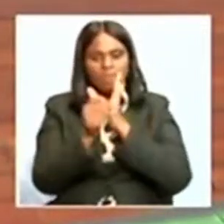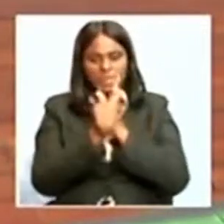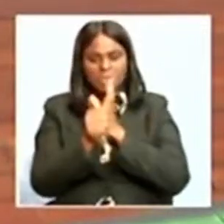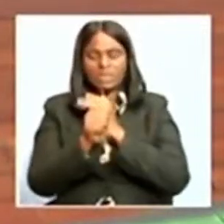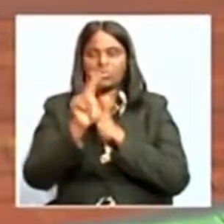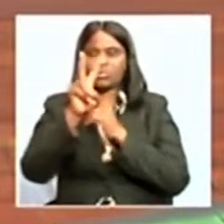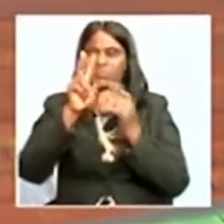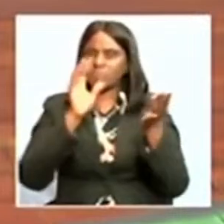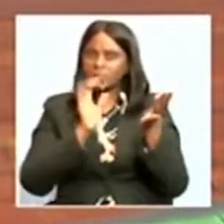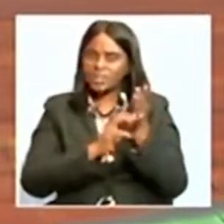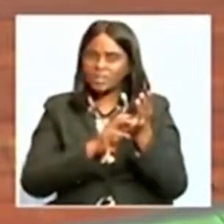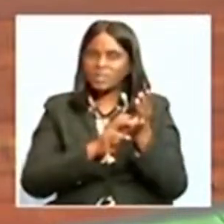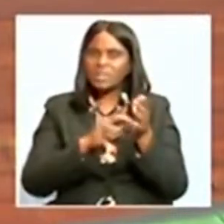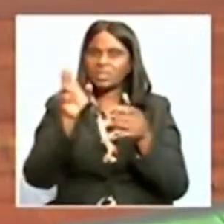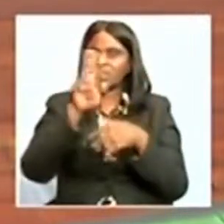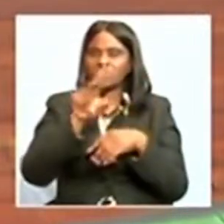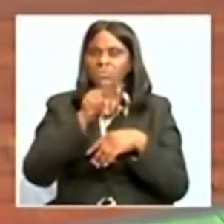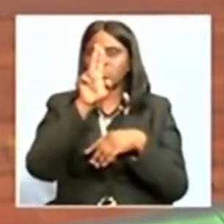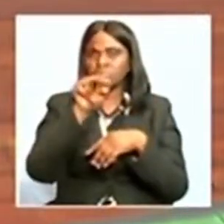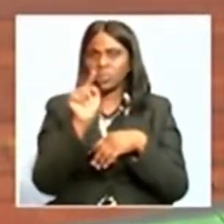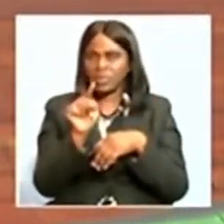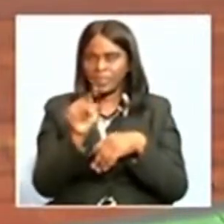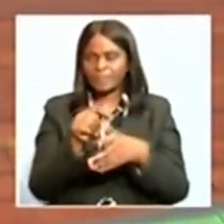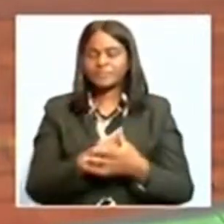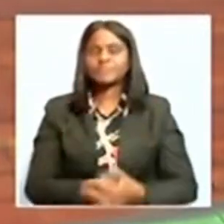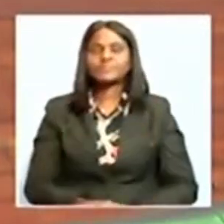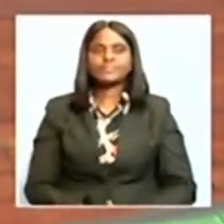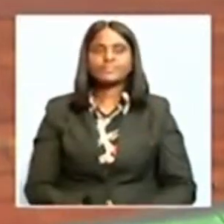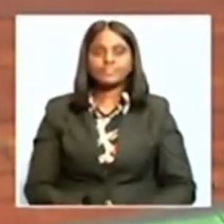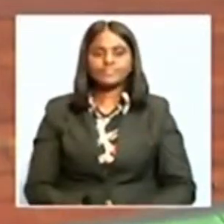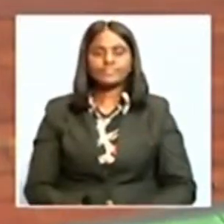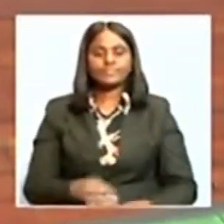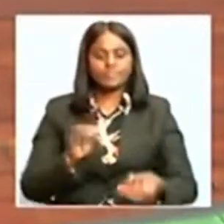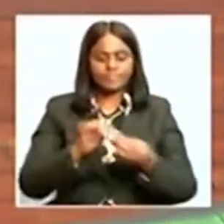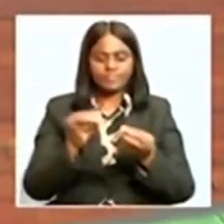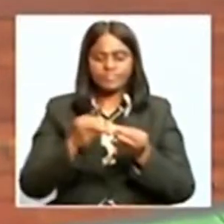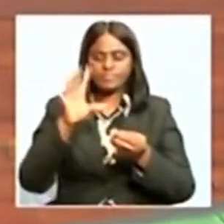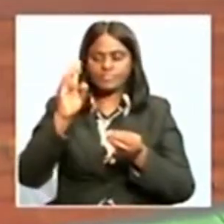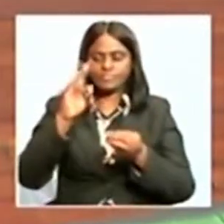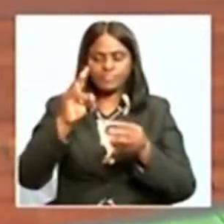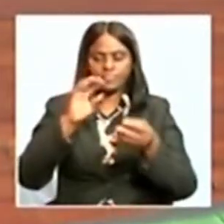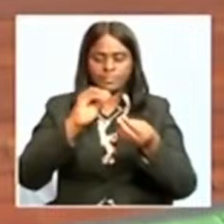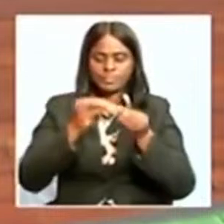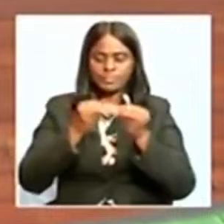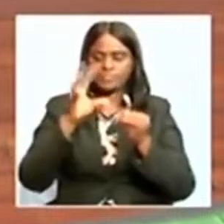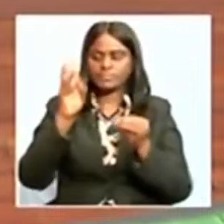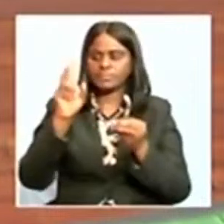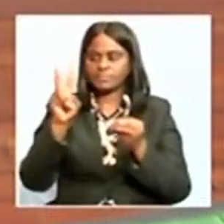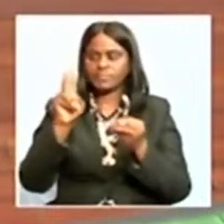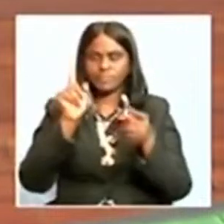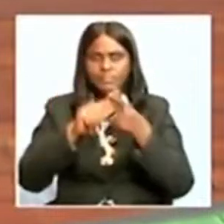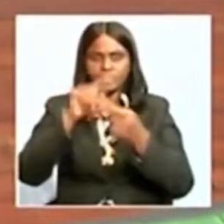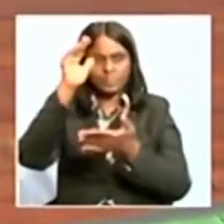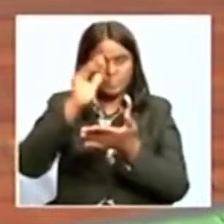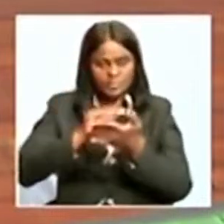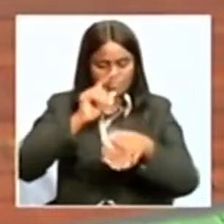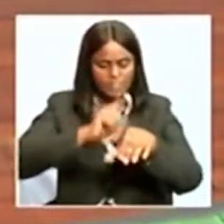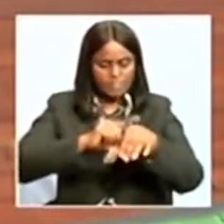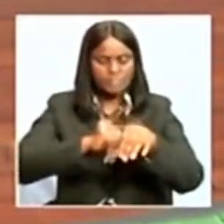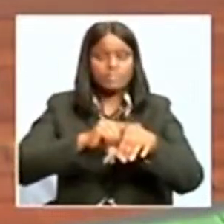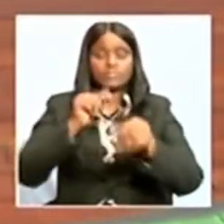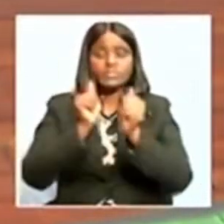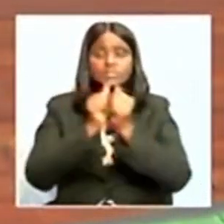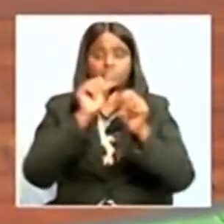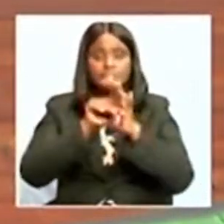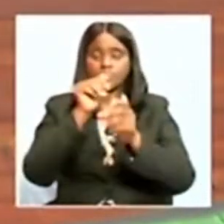of 2,000 United States dollars. Clause 7 amends Section 62 so as to reduce the period of time